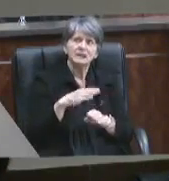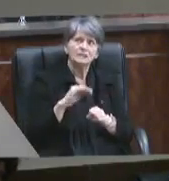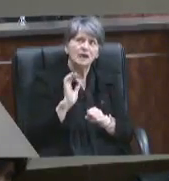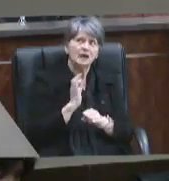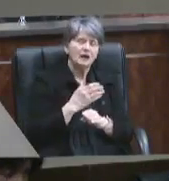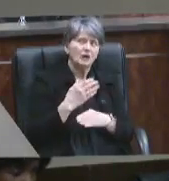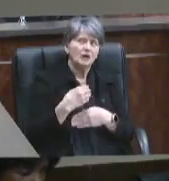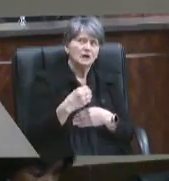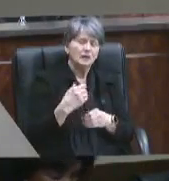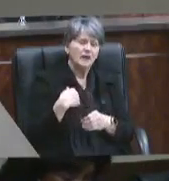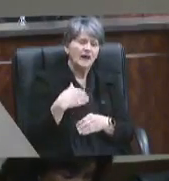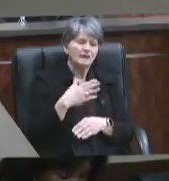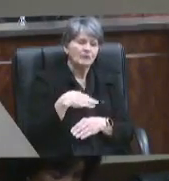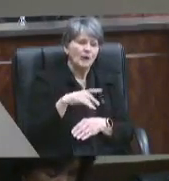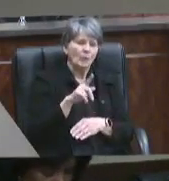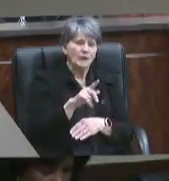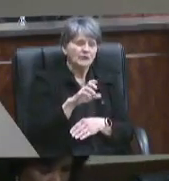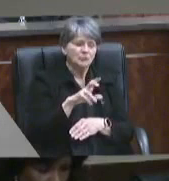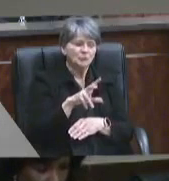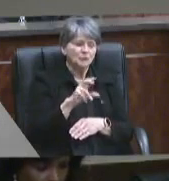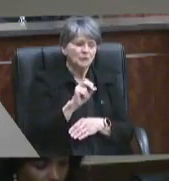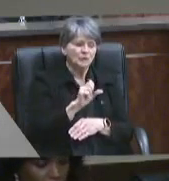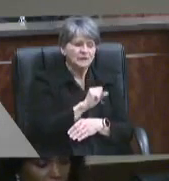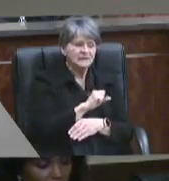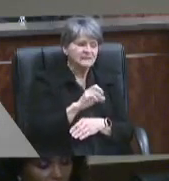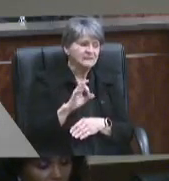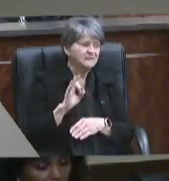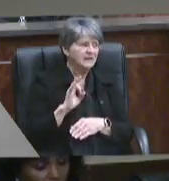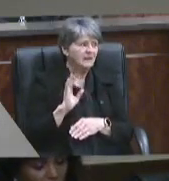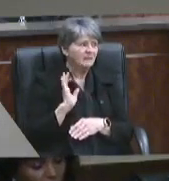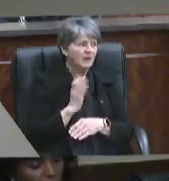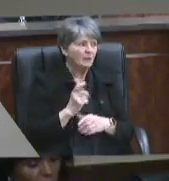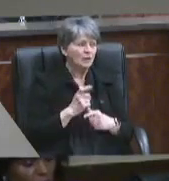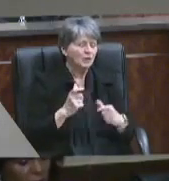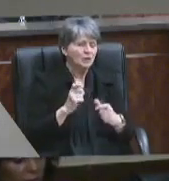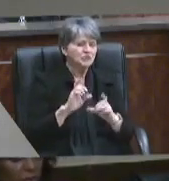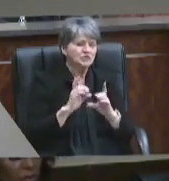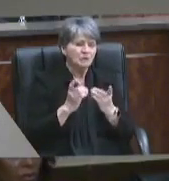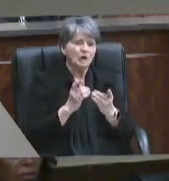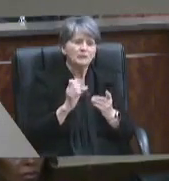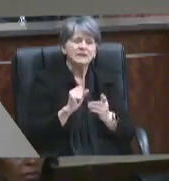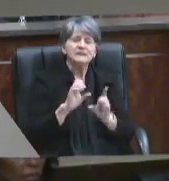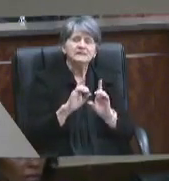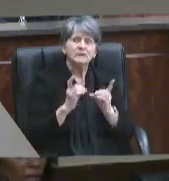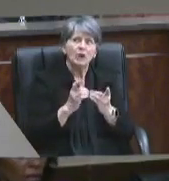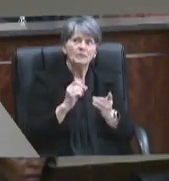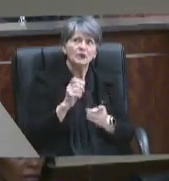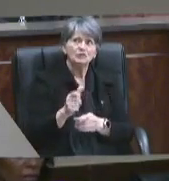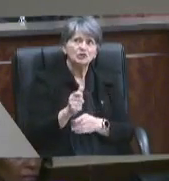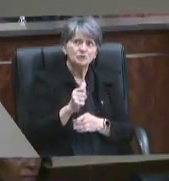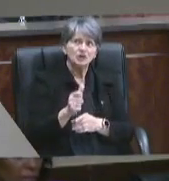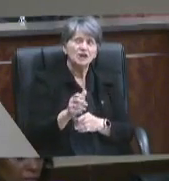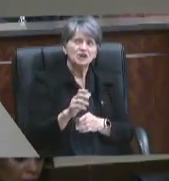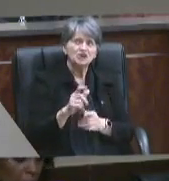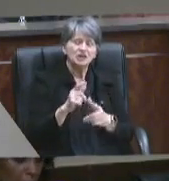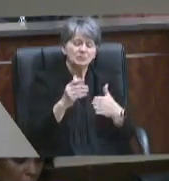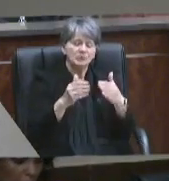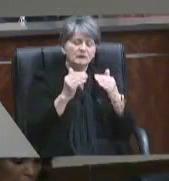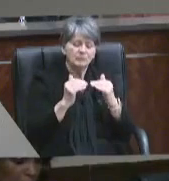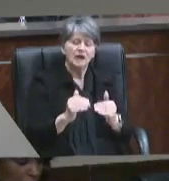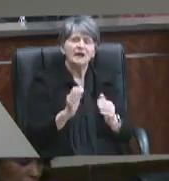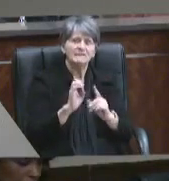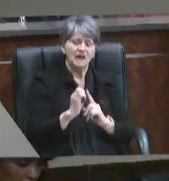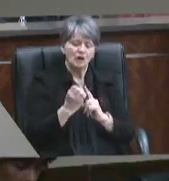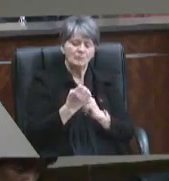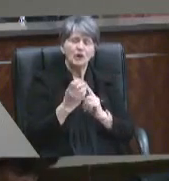organization, we have about 130 staff. Our largest department is our Department of Transportation, followed by environmental programs,